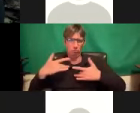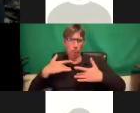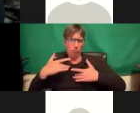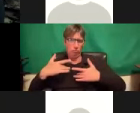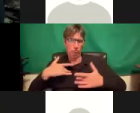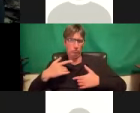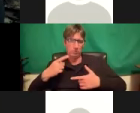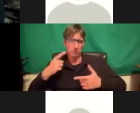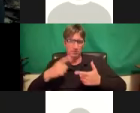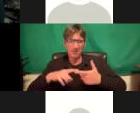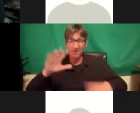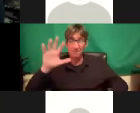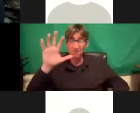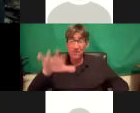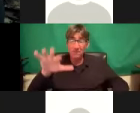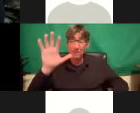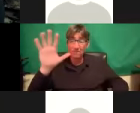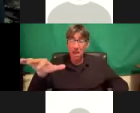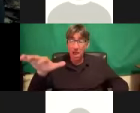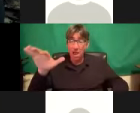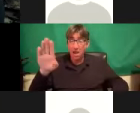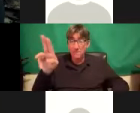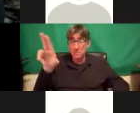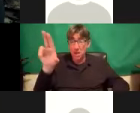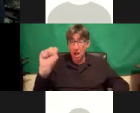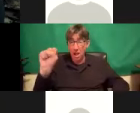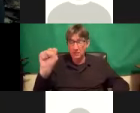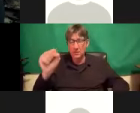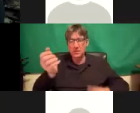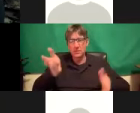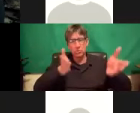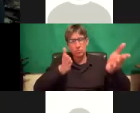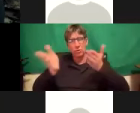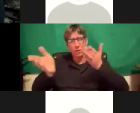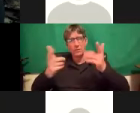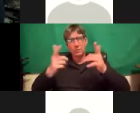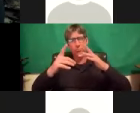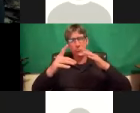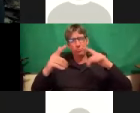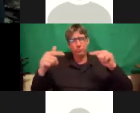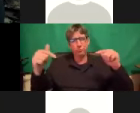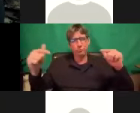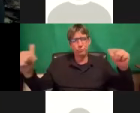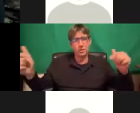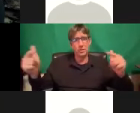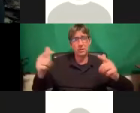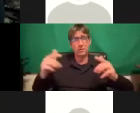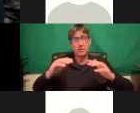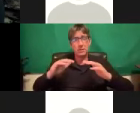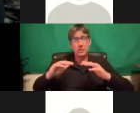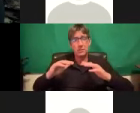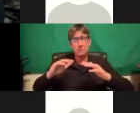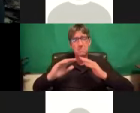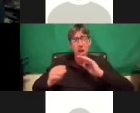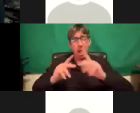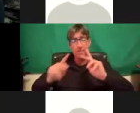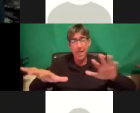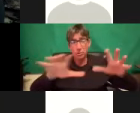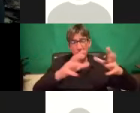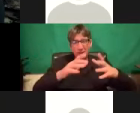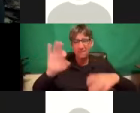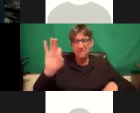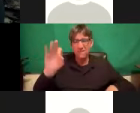The 55 bus serves a really diverse population of the Fenway, including our seniors, lower